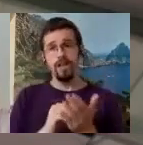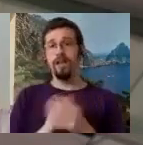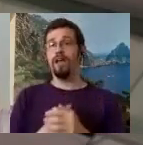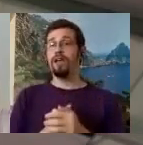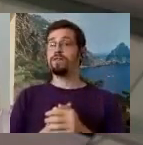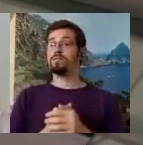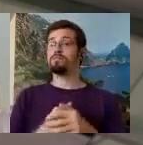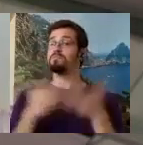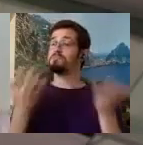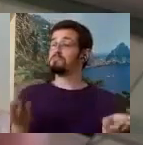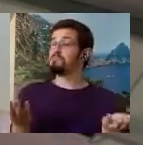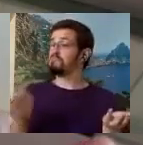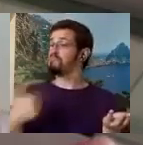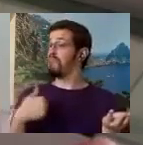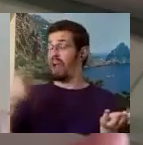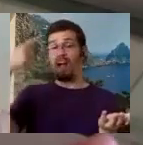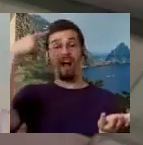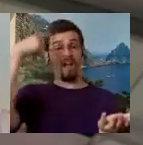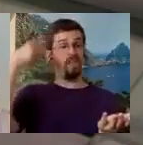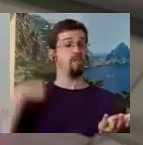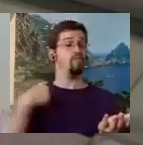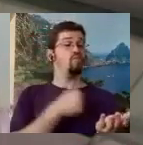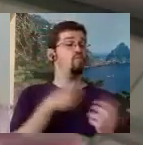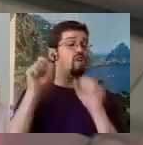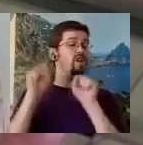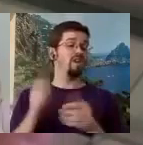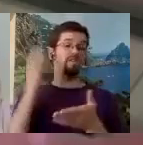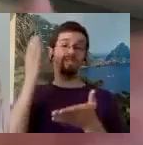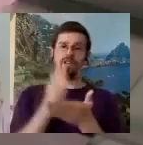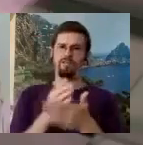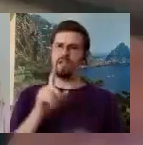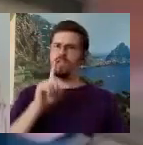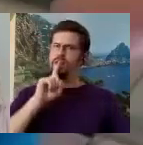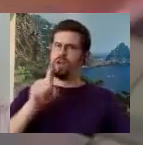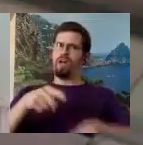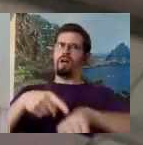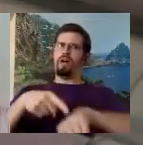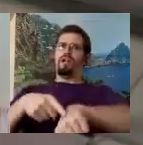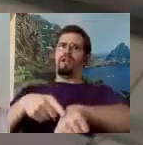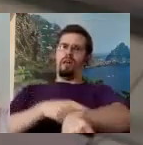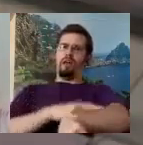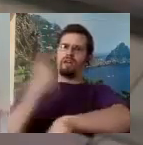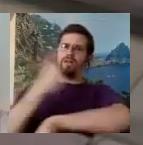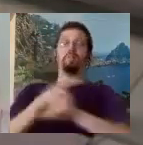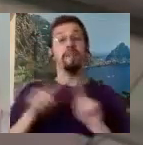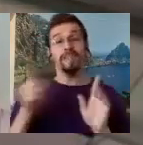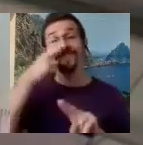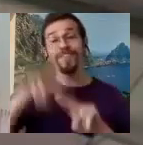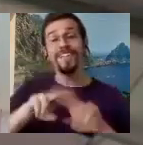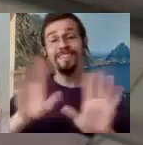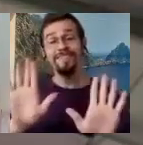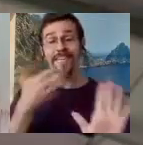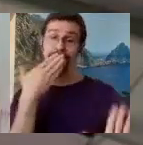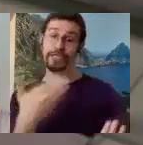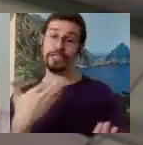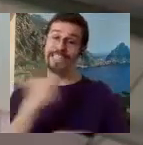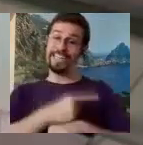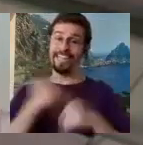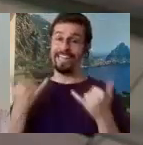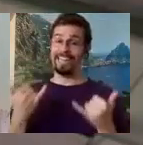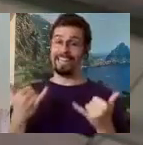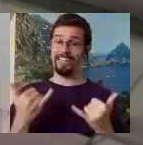And thank you, Elena, for saying that. I mean, I know this is a love fest, but why not? We do appreciate each other. So thank